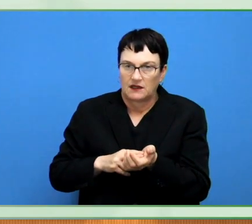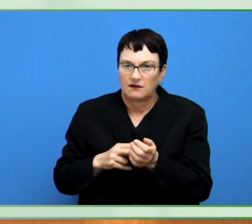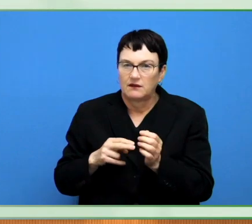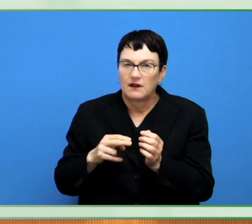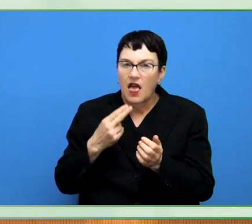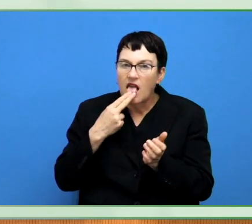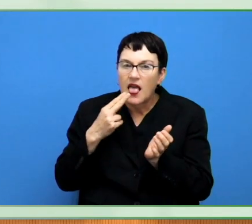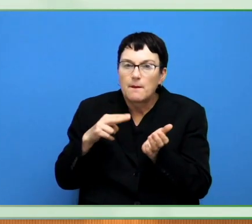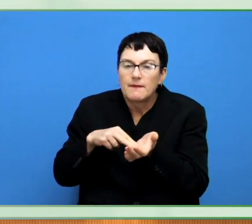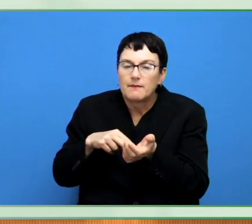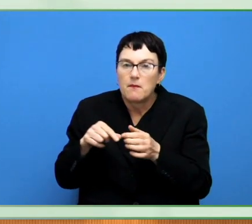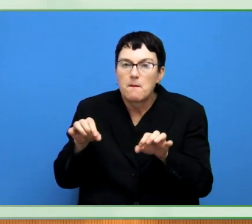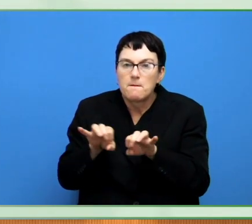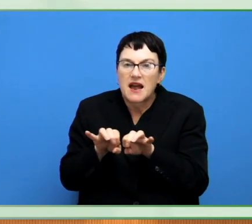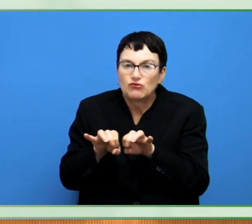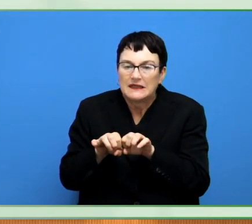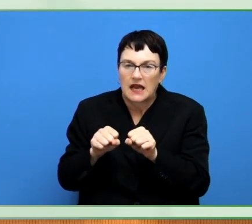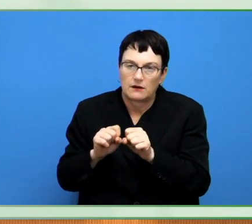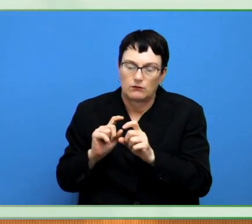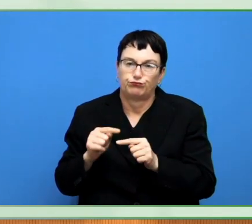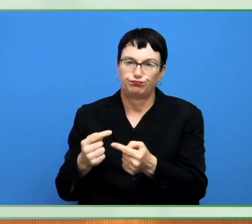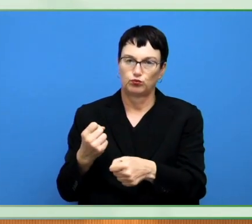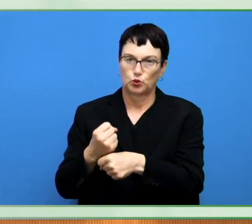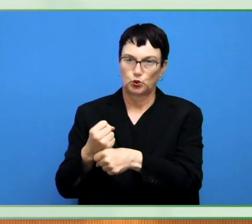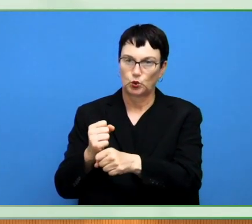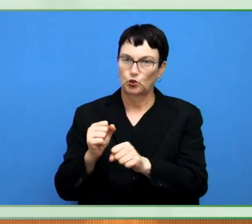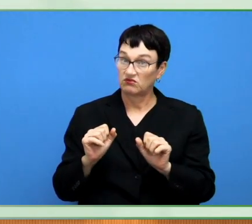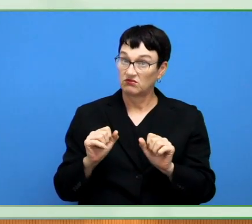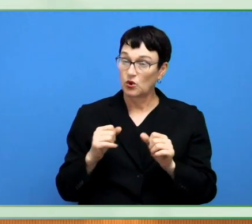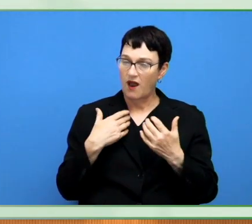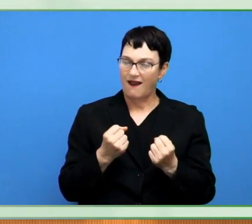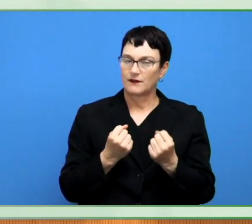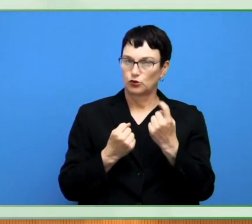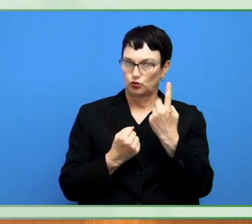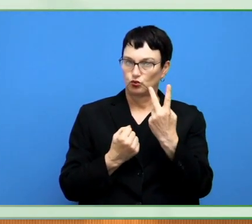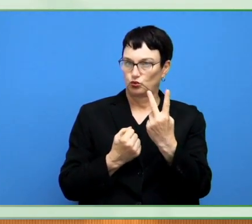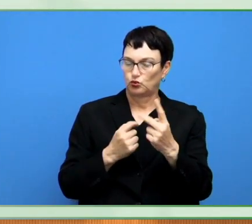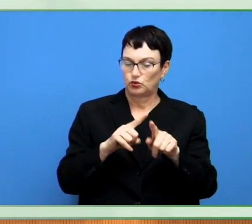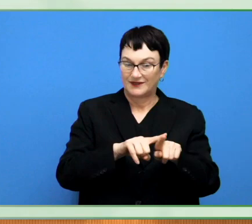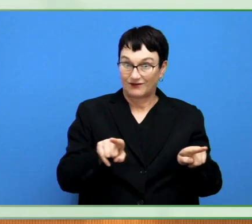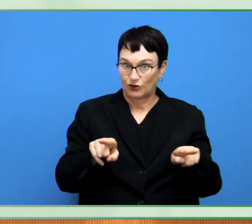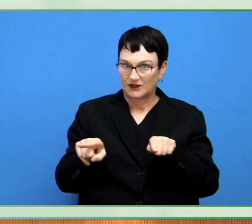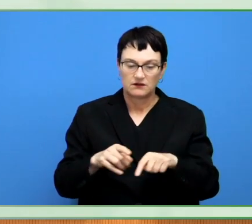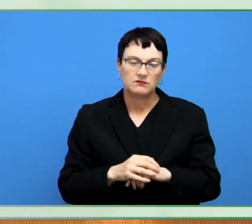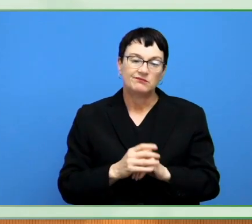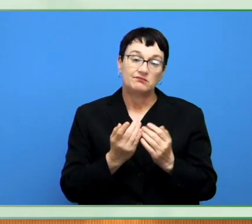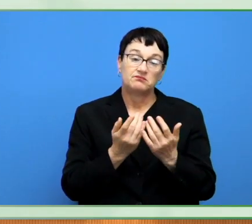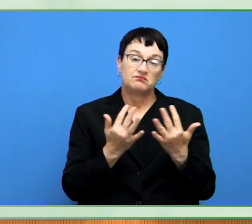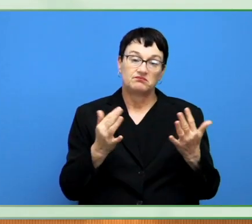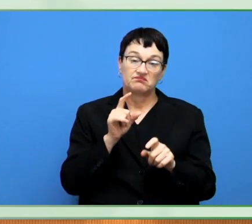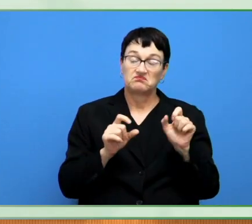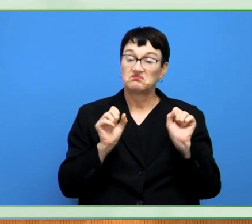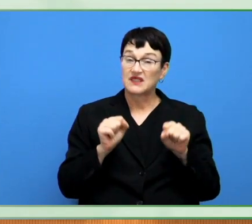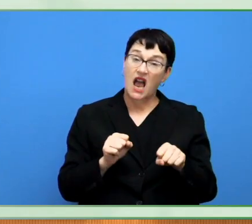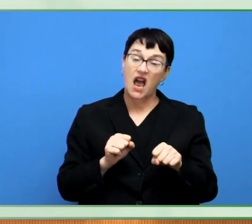most recently, we found a challenge. So a user of an electronic prosthesis would use a prosthesis like this for many more hours. But much